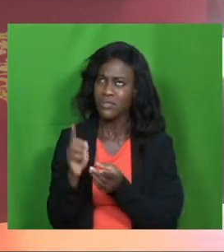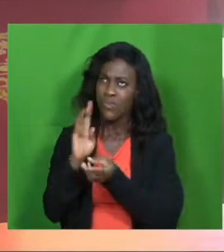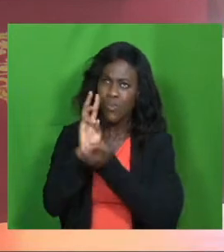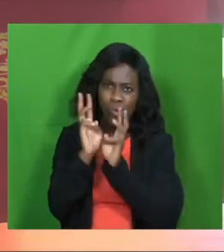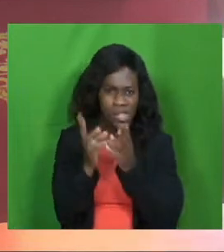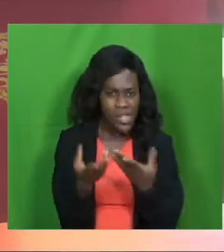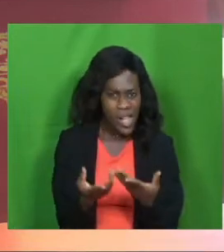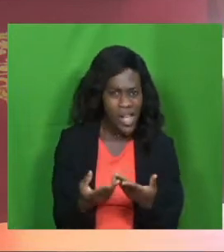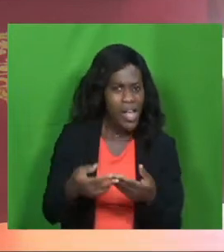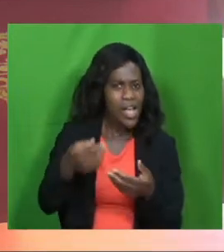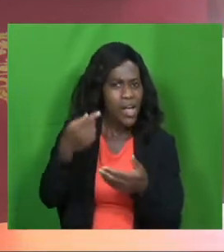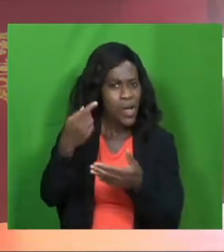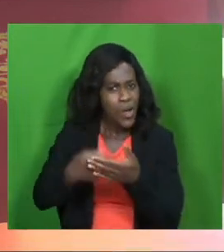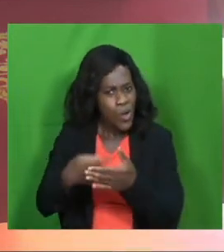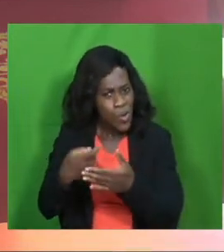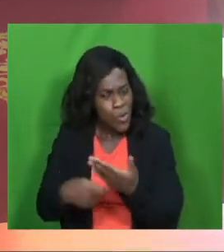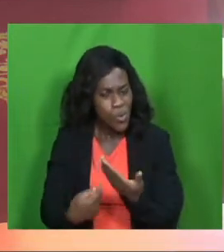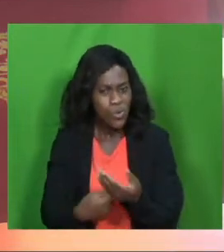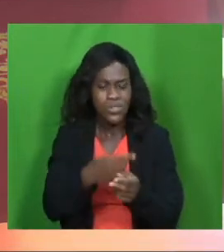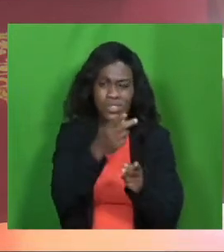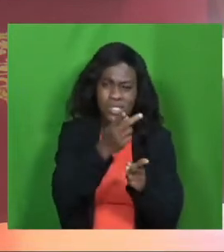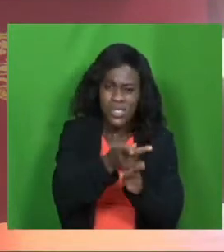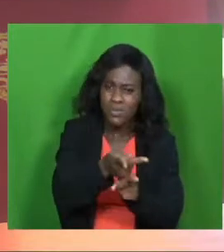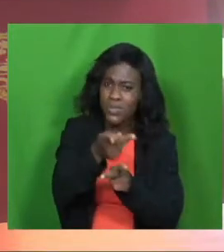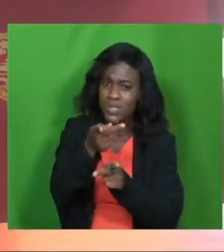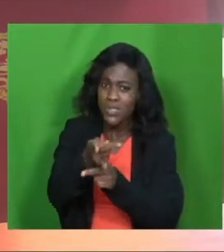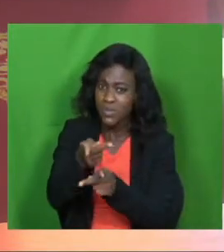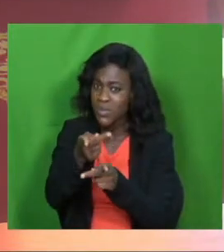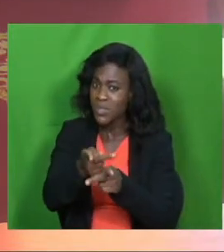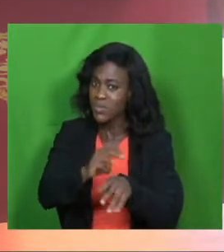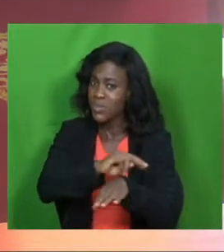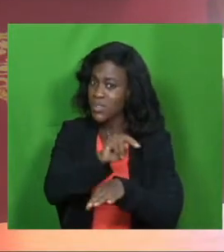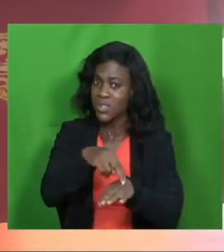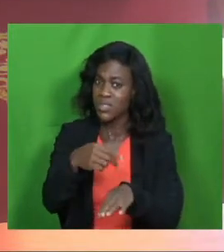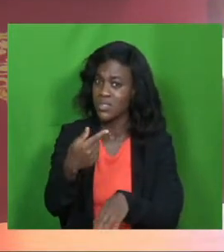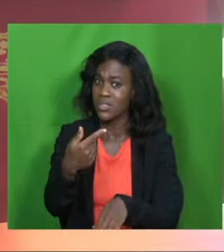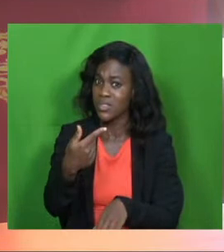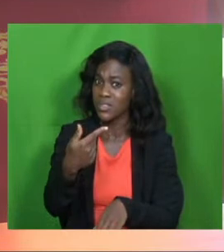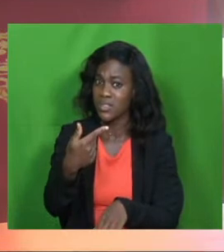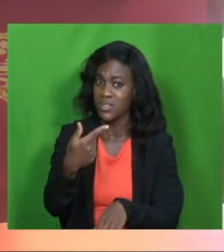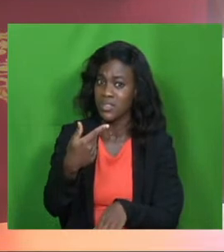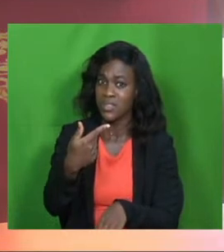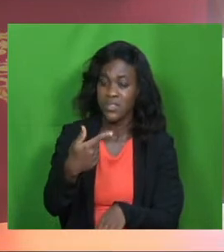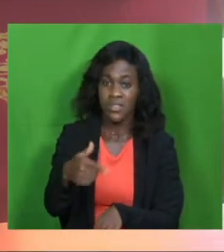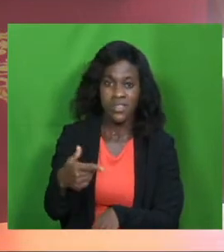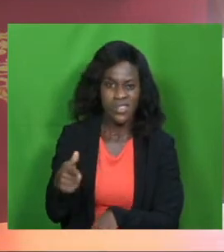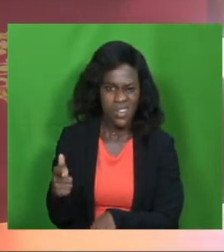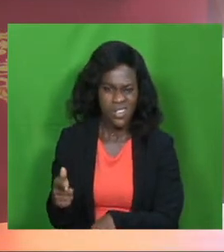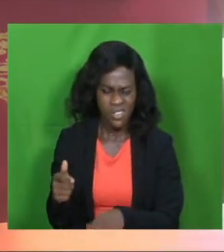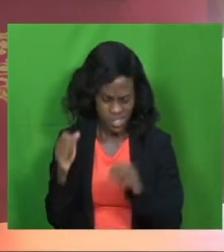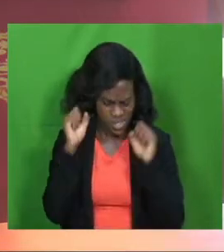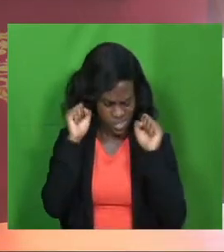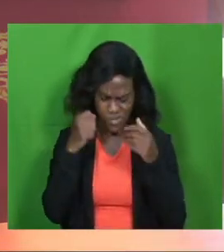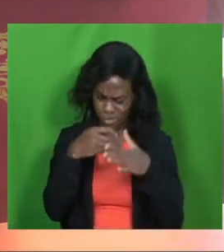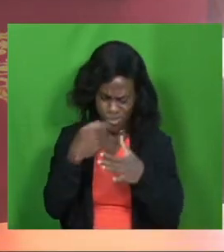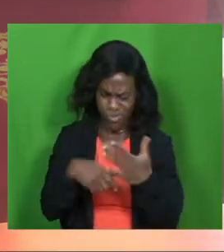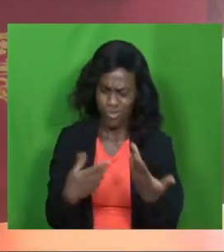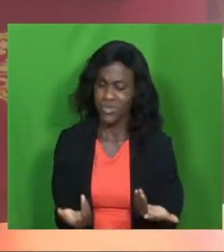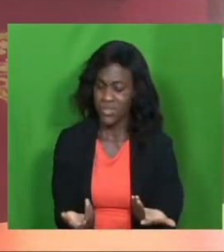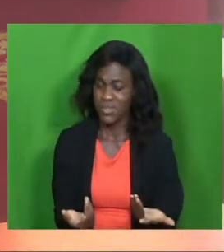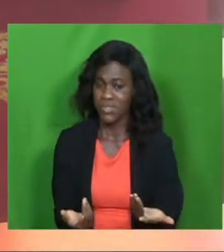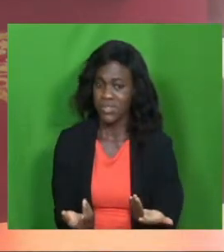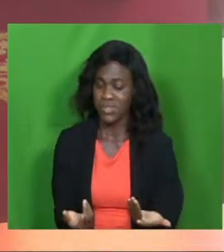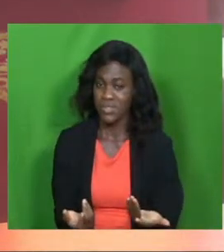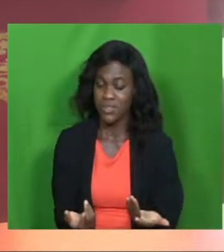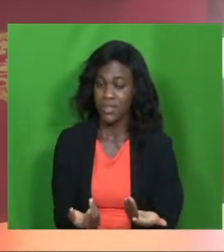cost involved in maintaining this natural grass is very, very severe. Because once